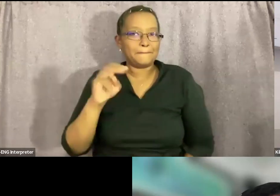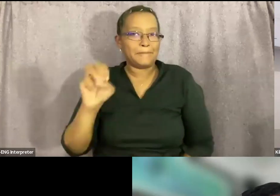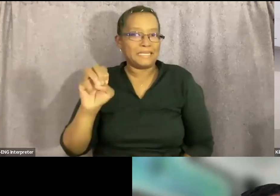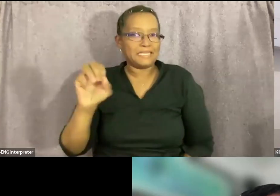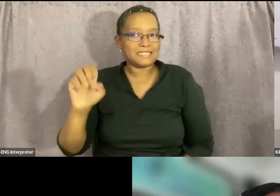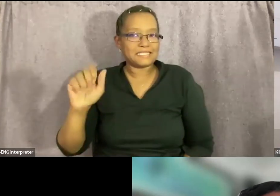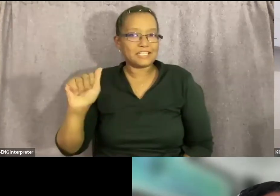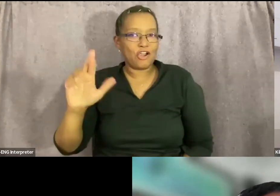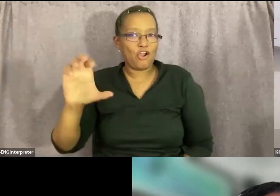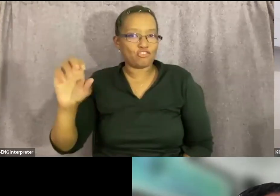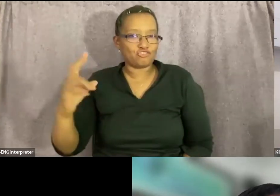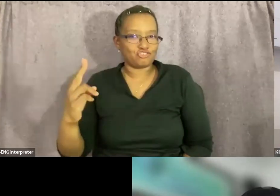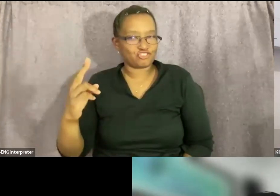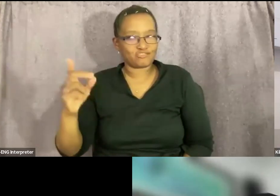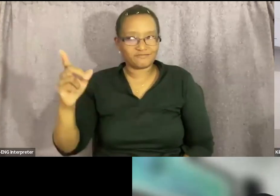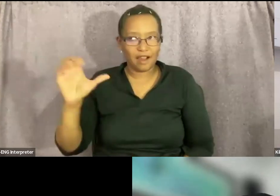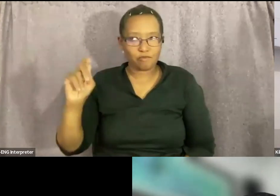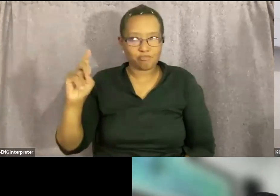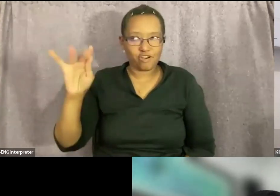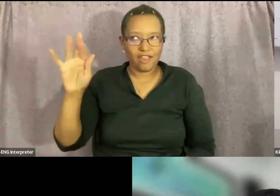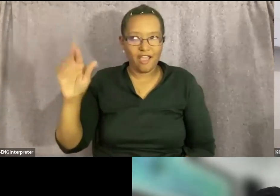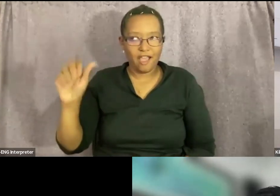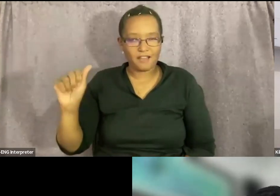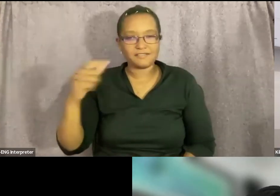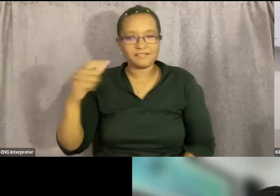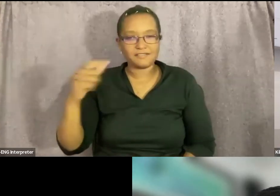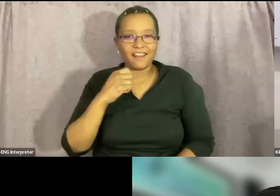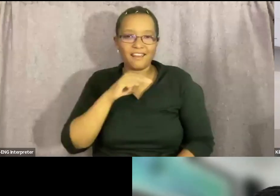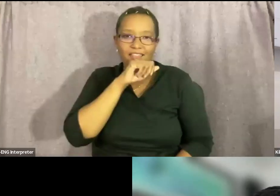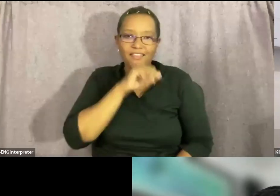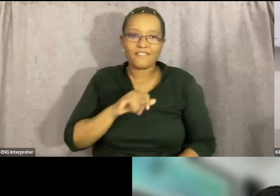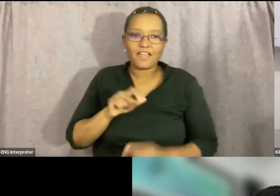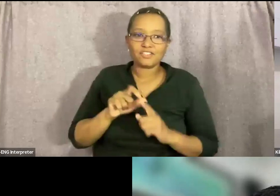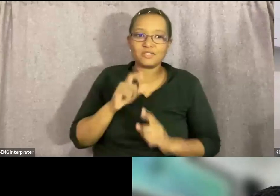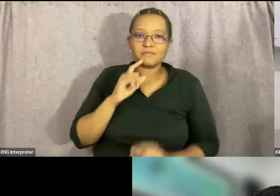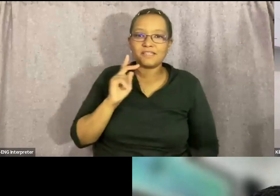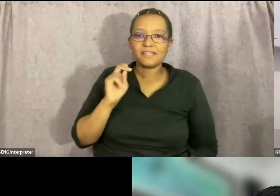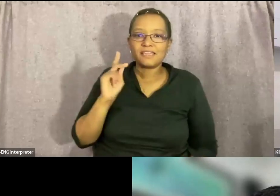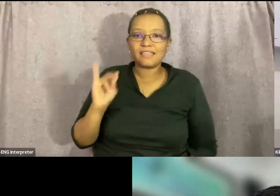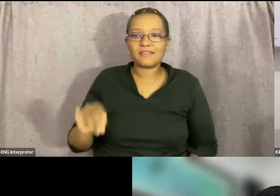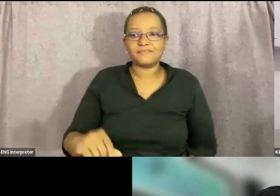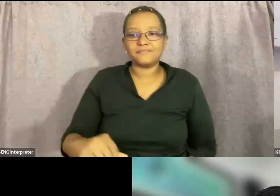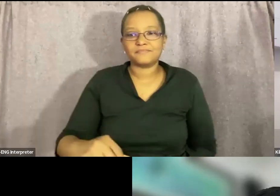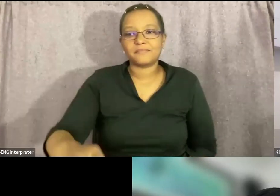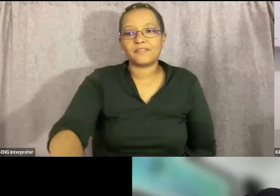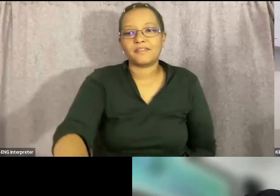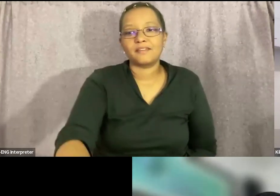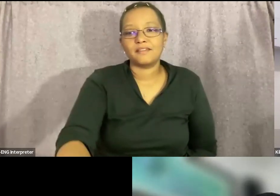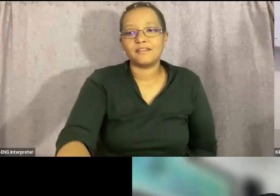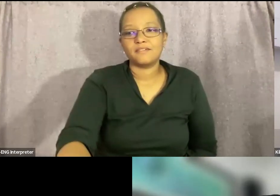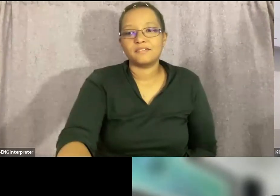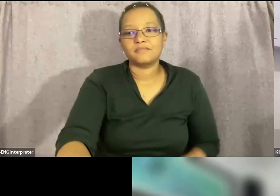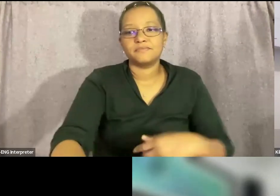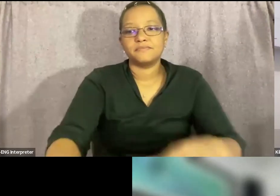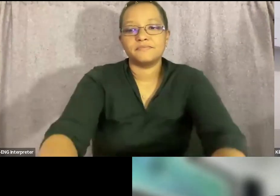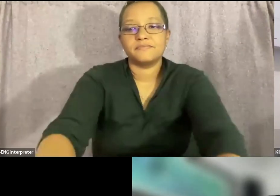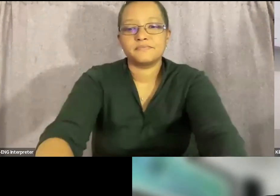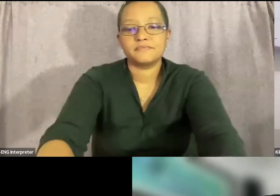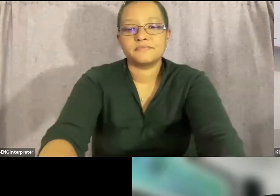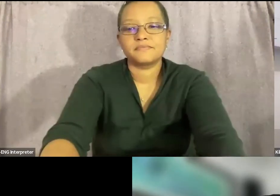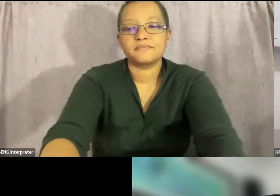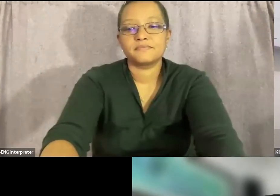social media videos, including TikTok and Instagram Reels, podcasts in the form of sound